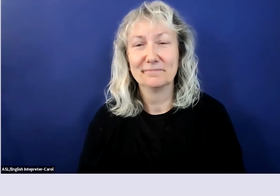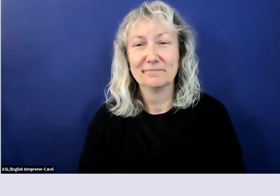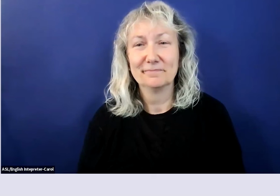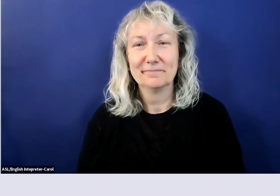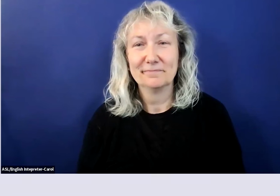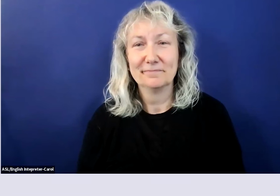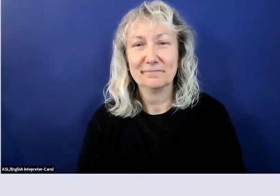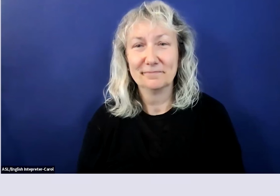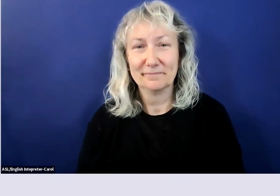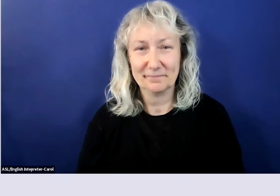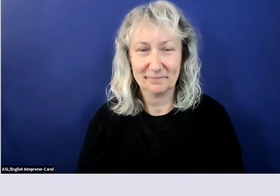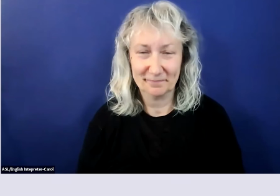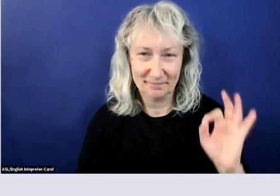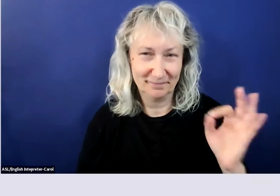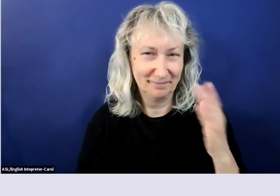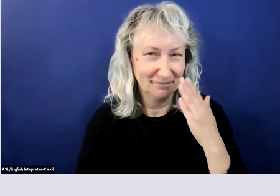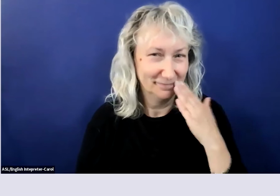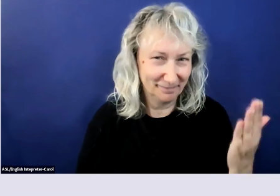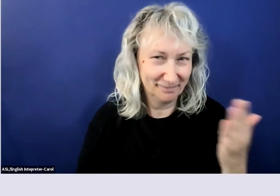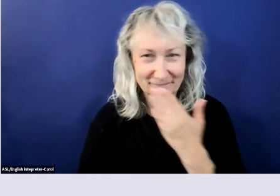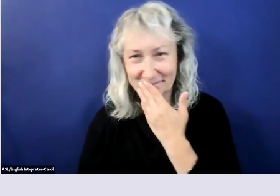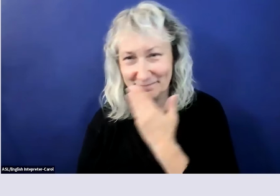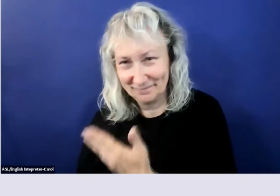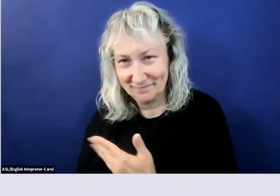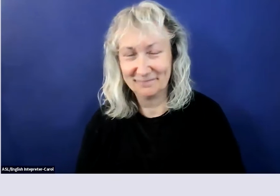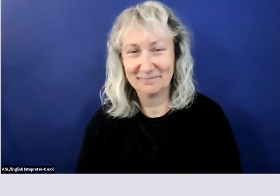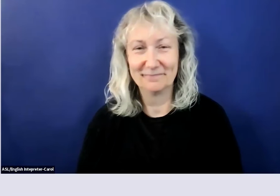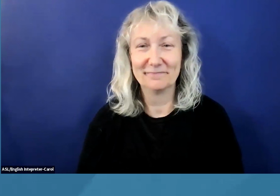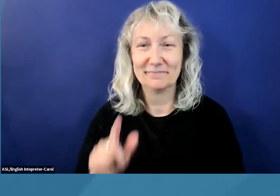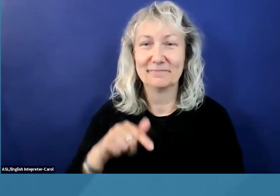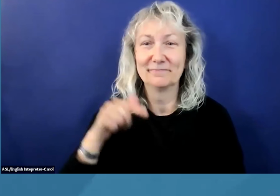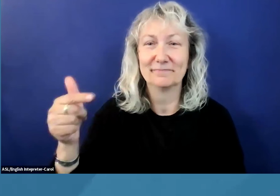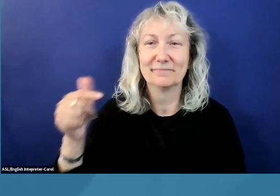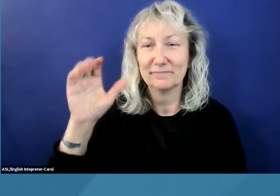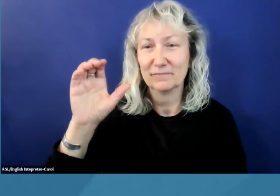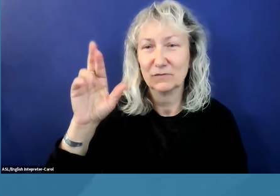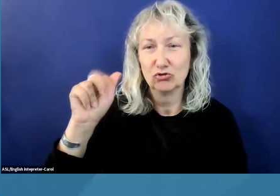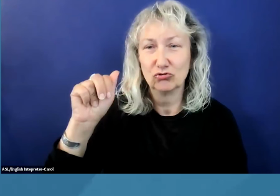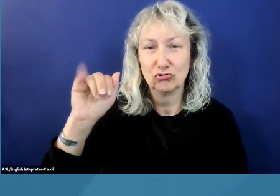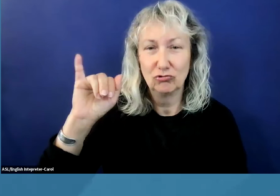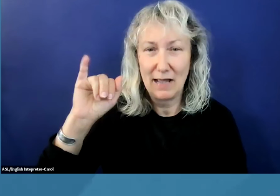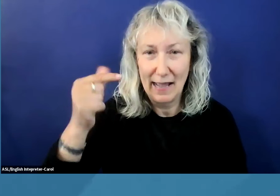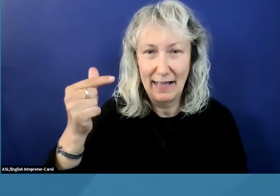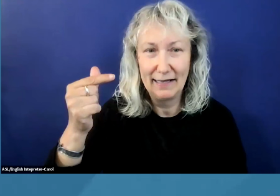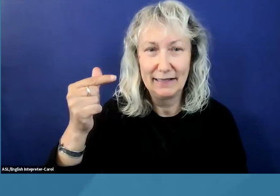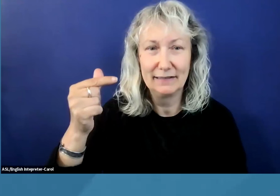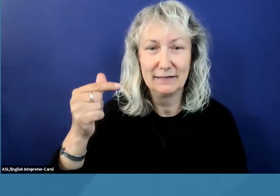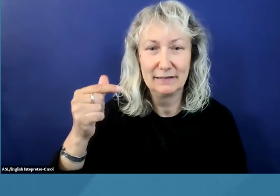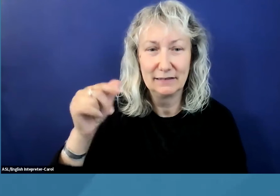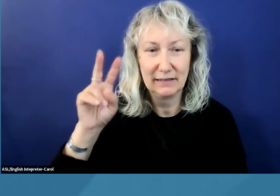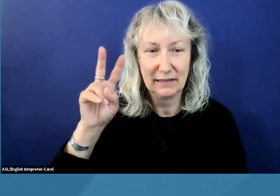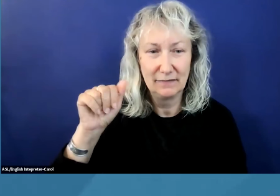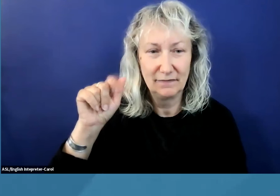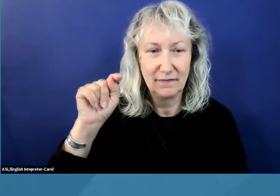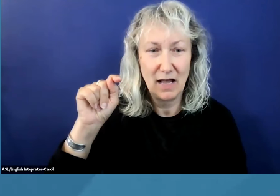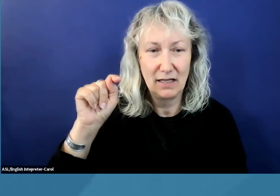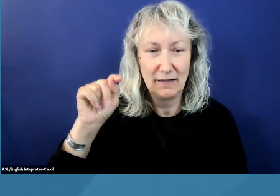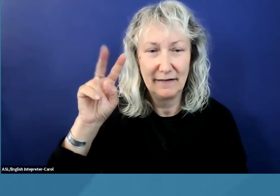Thanks, Heidi and Amy. Our next speaker is Craig Vadiat, Consumer Education and